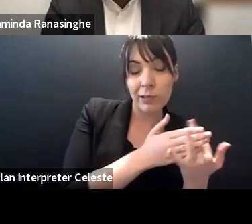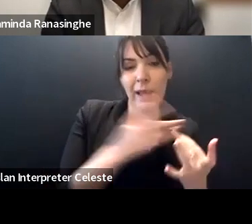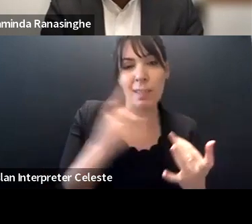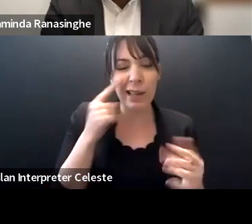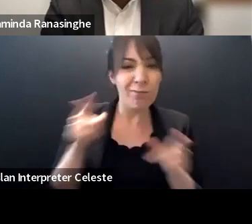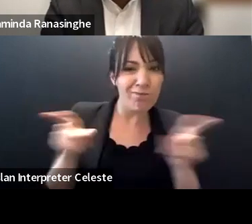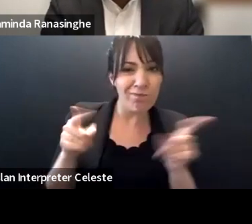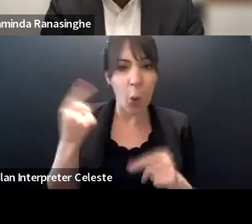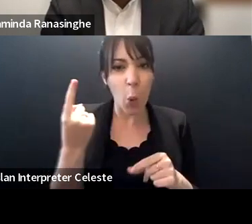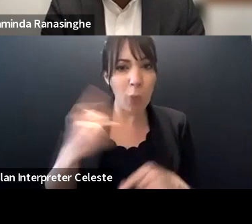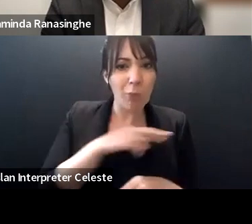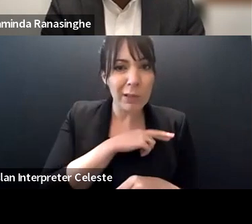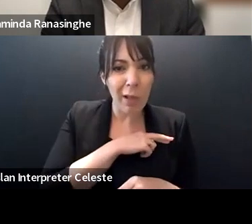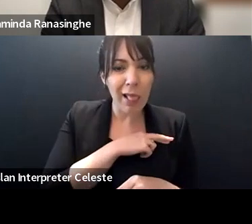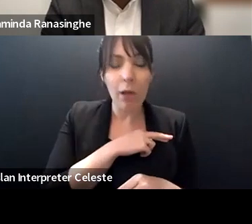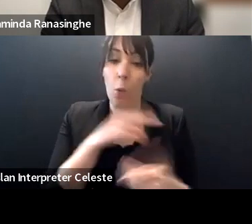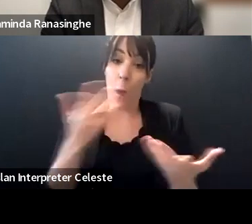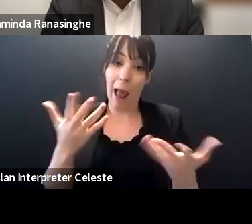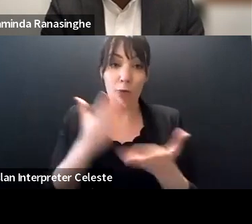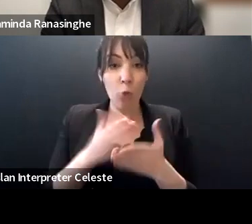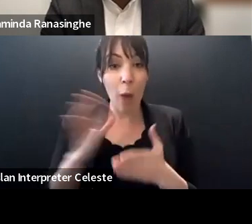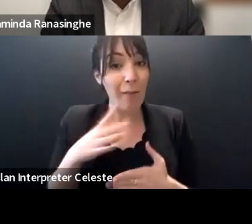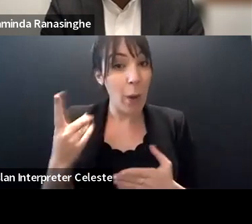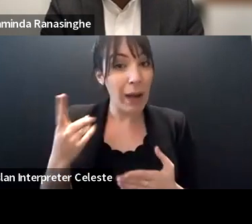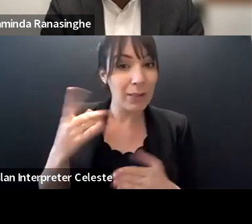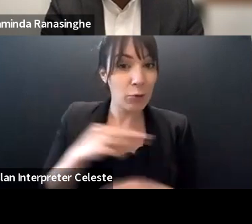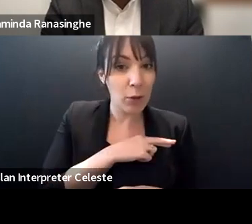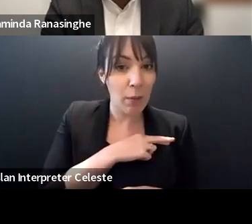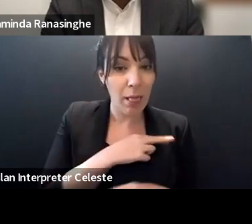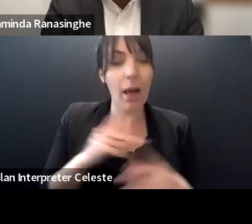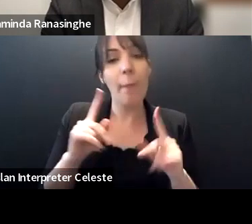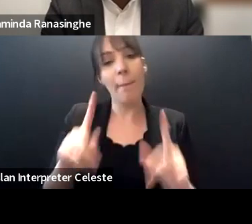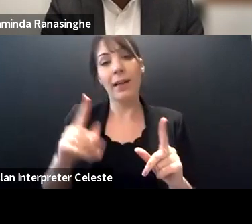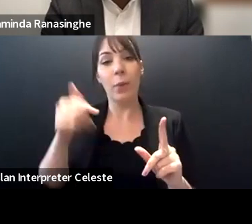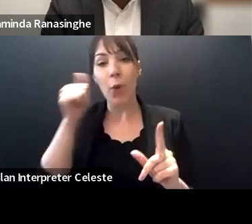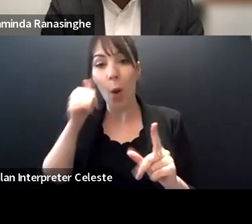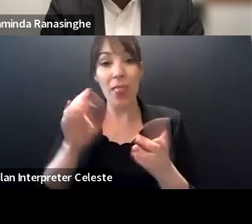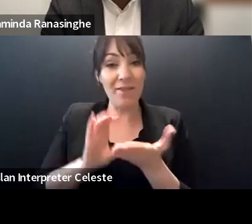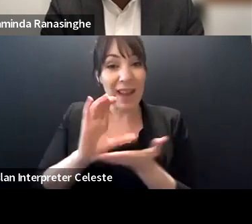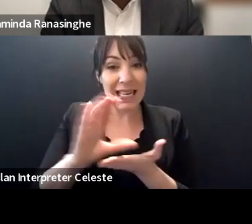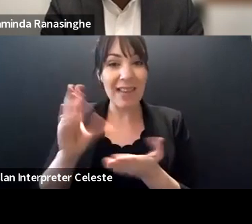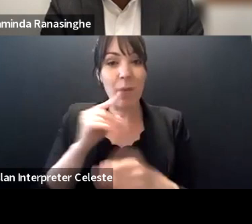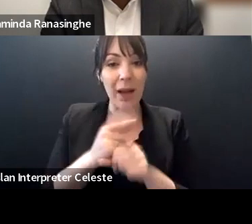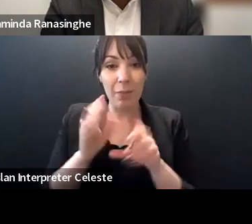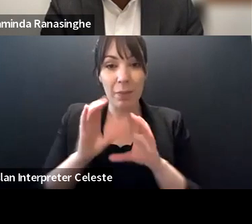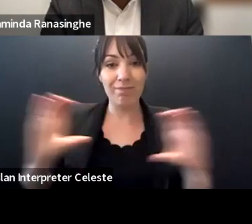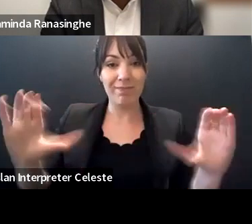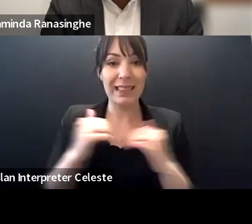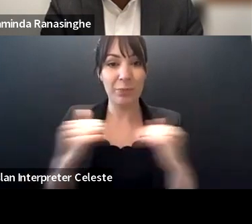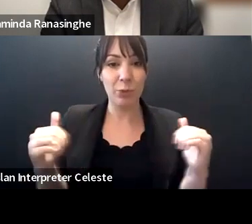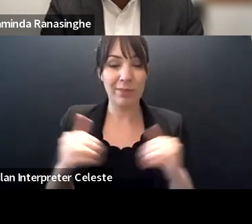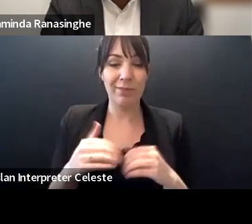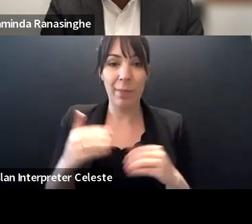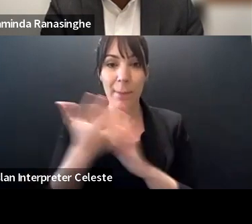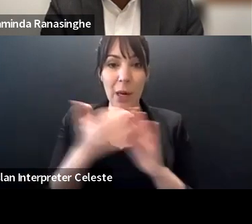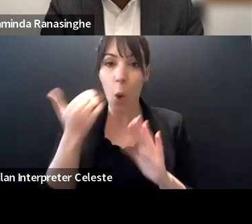funding has no money in the middle. There's funding for teaching and learning, and there's funding for student support. And both say it's your job. No, it's everybody's